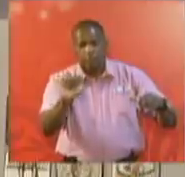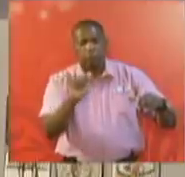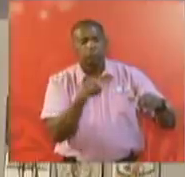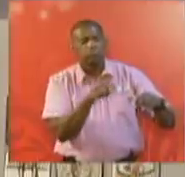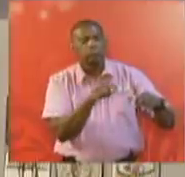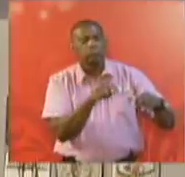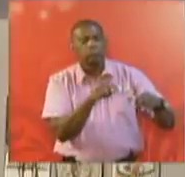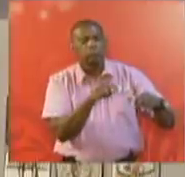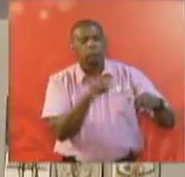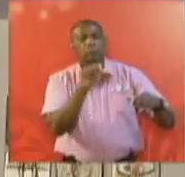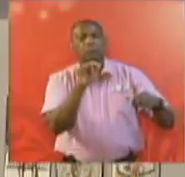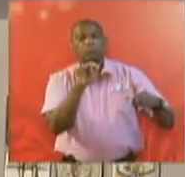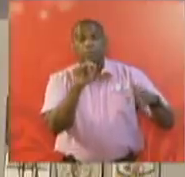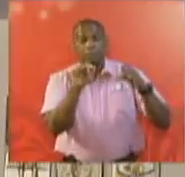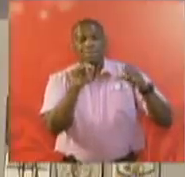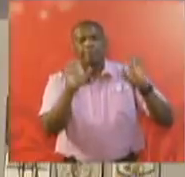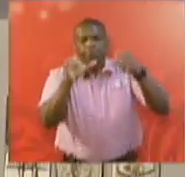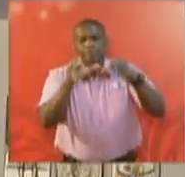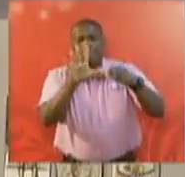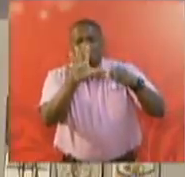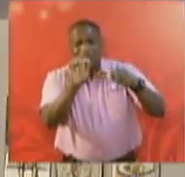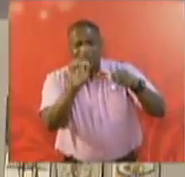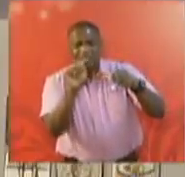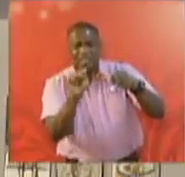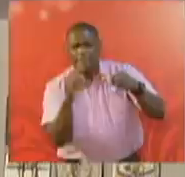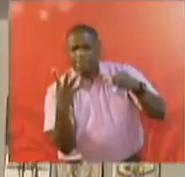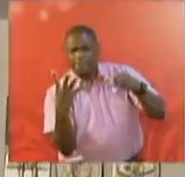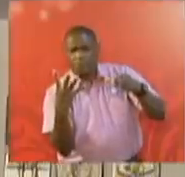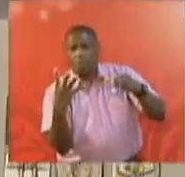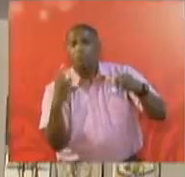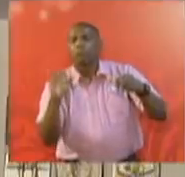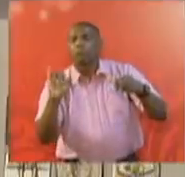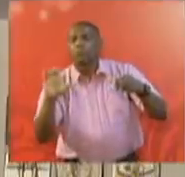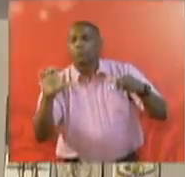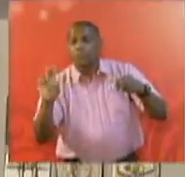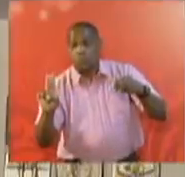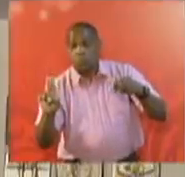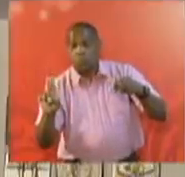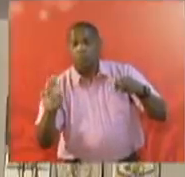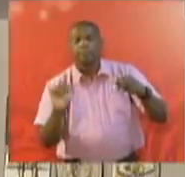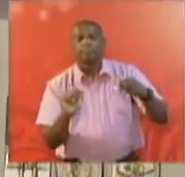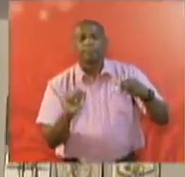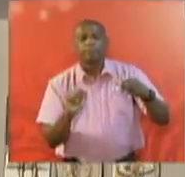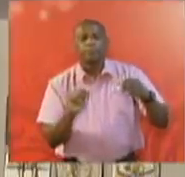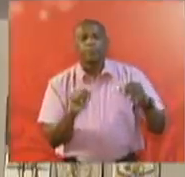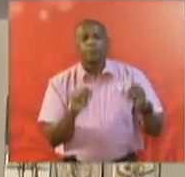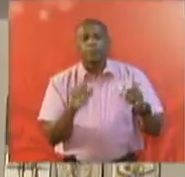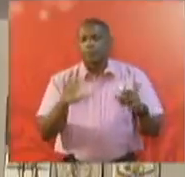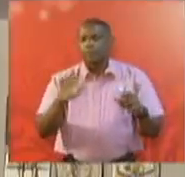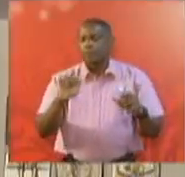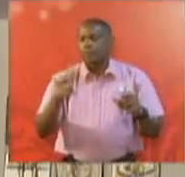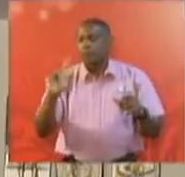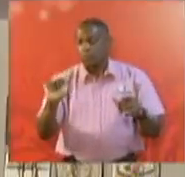those 50, 4 are in the ICU and 7 are in HDU. We have 25 at the Cora Hospital and 11 at the Arima